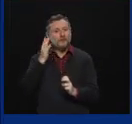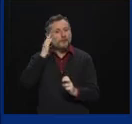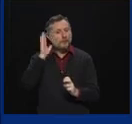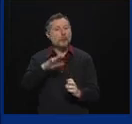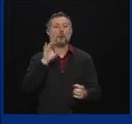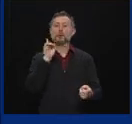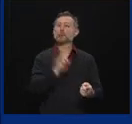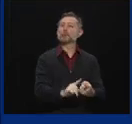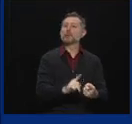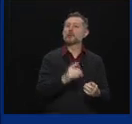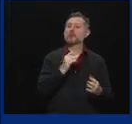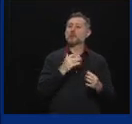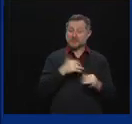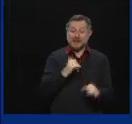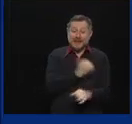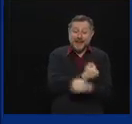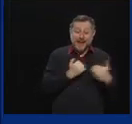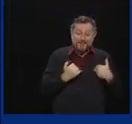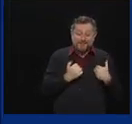dramatically. There's